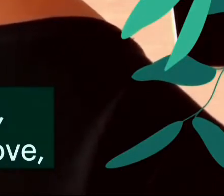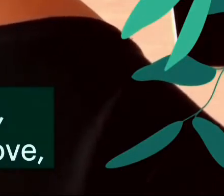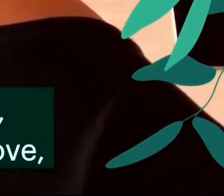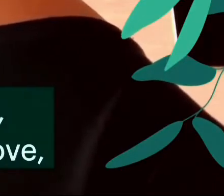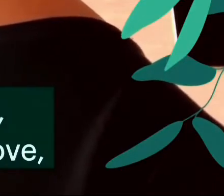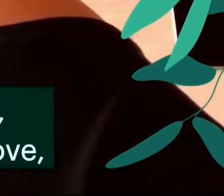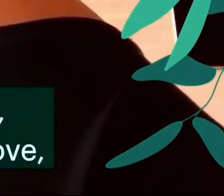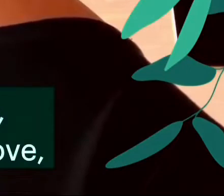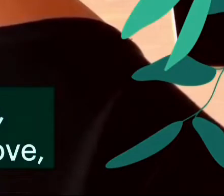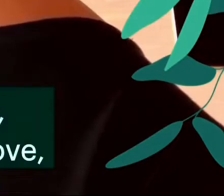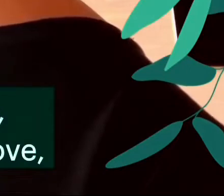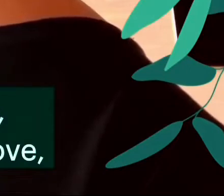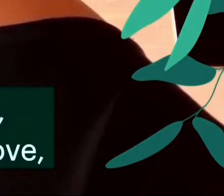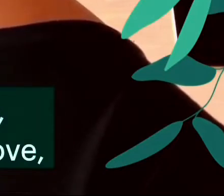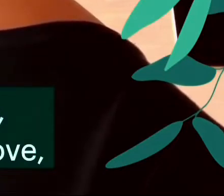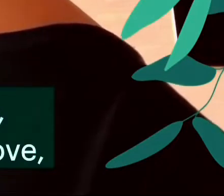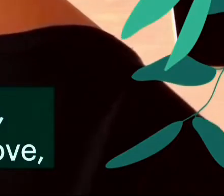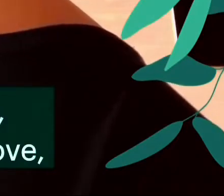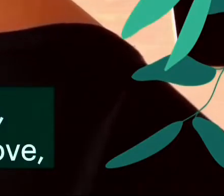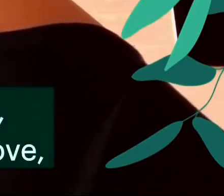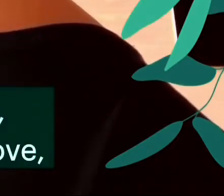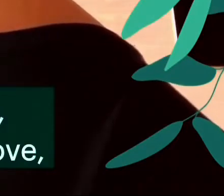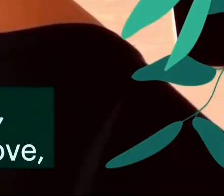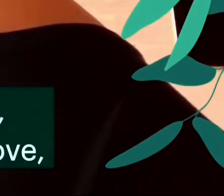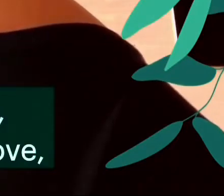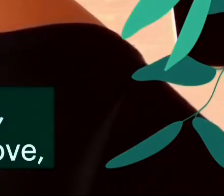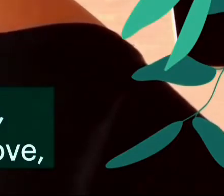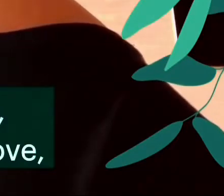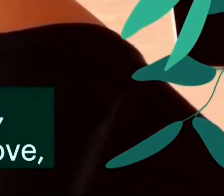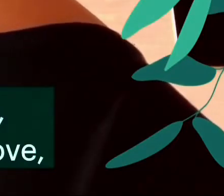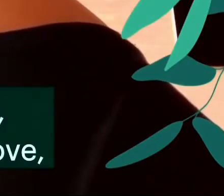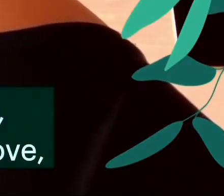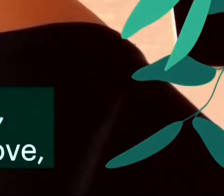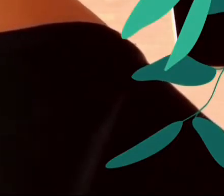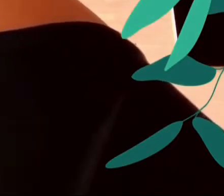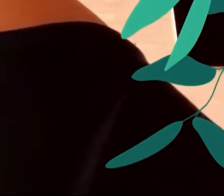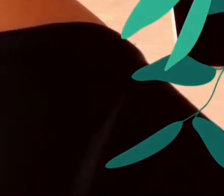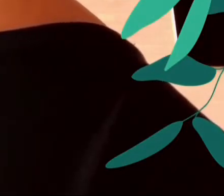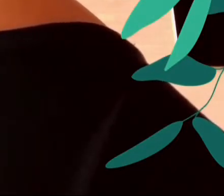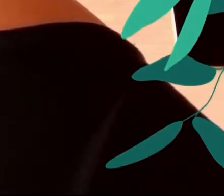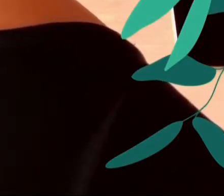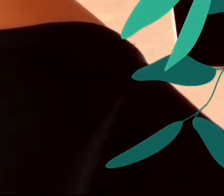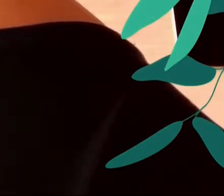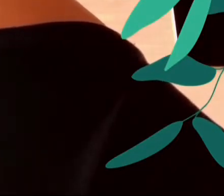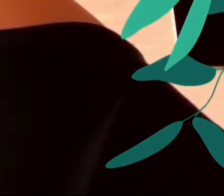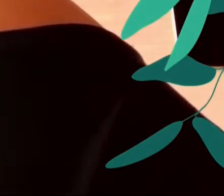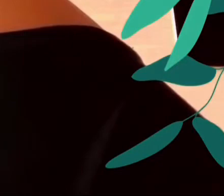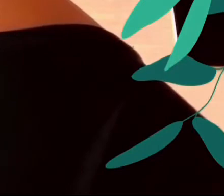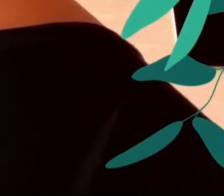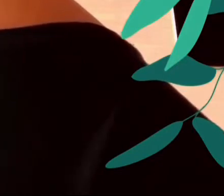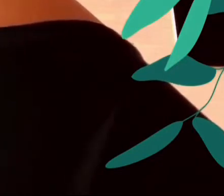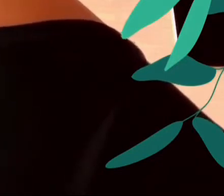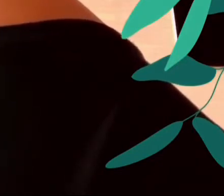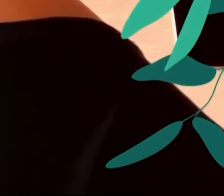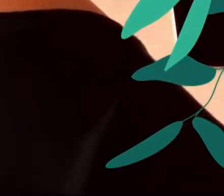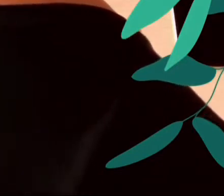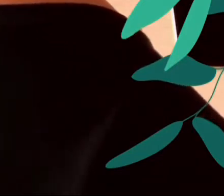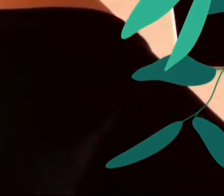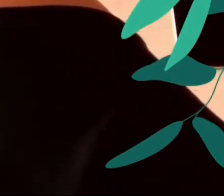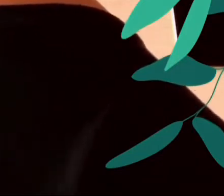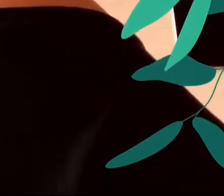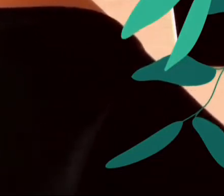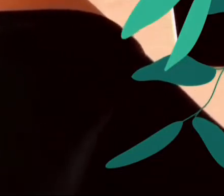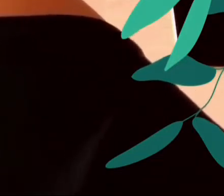of love, to the first experience of Black love, to the first lonely moves of taking